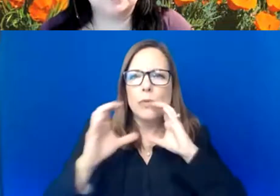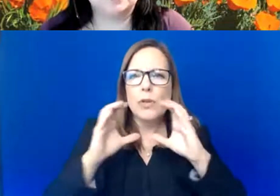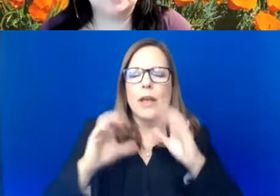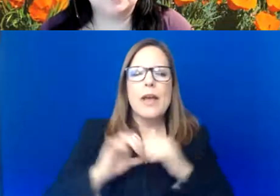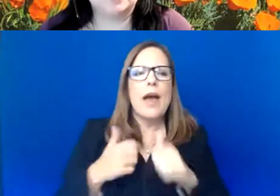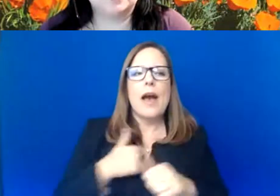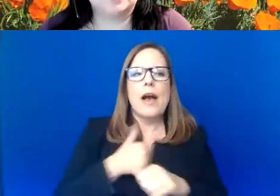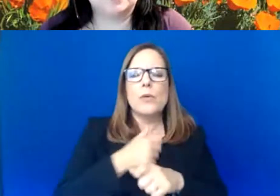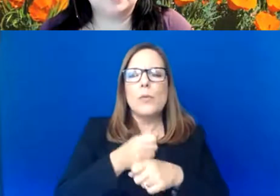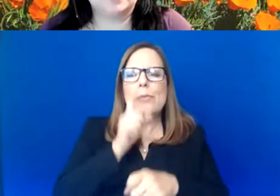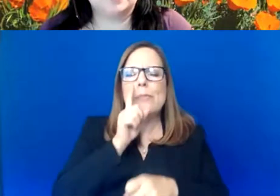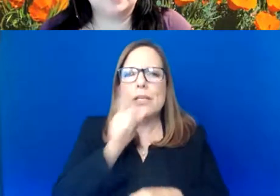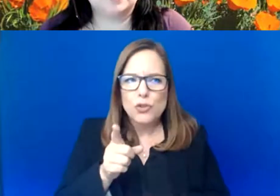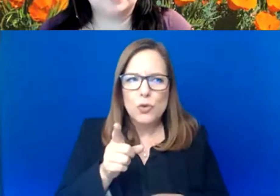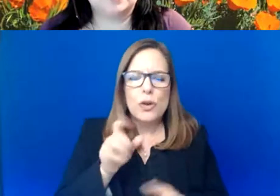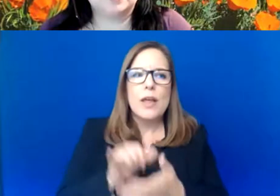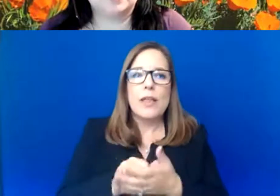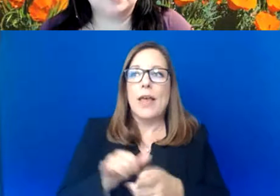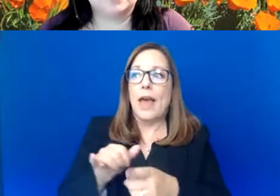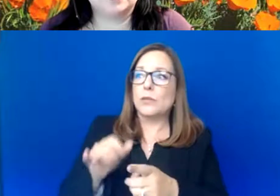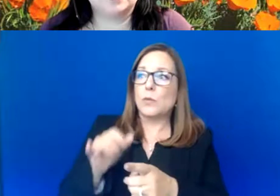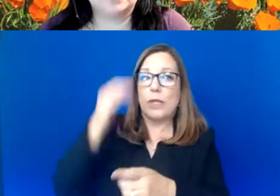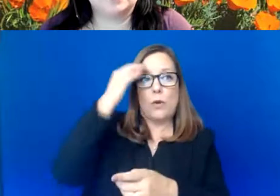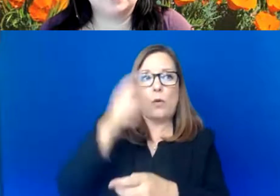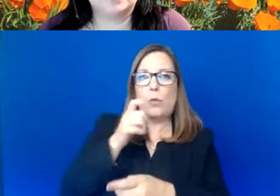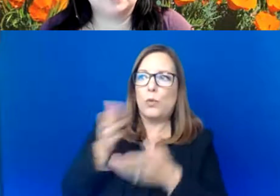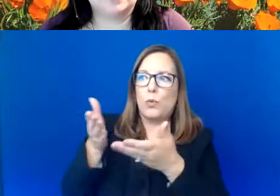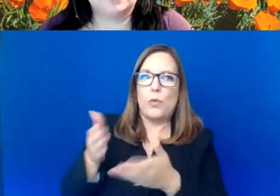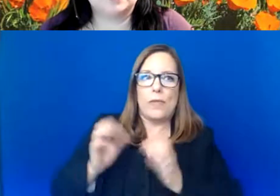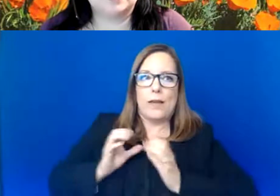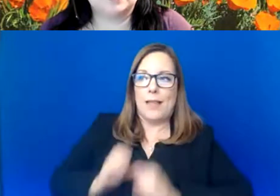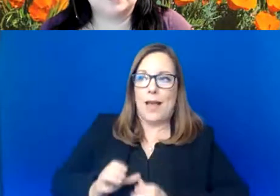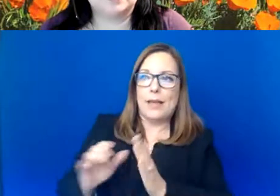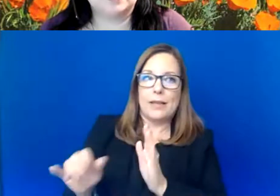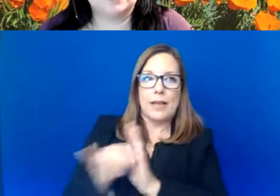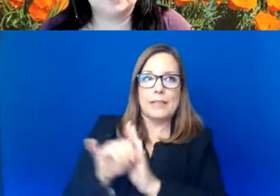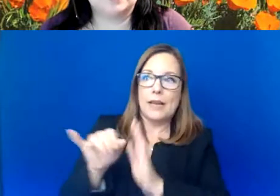client is identified to us, that at every step of